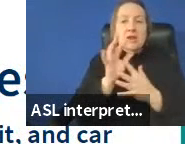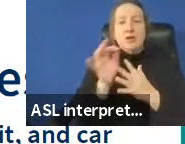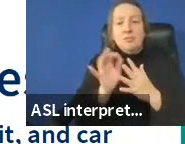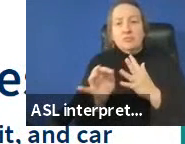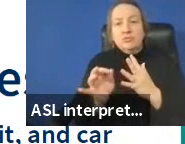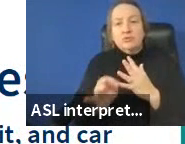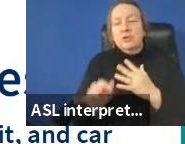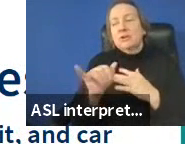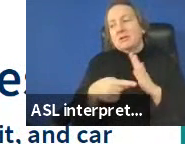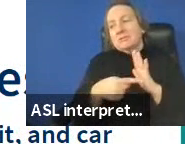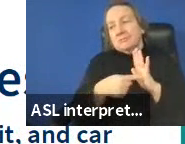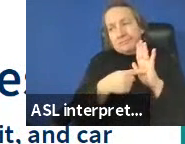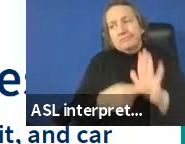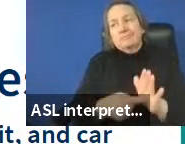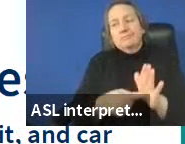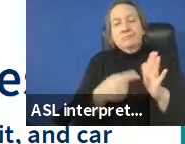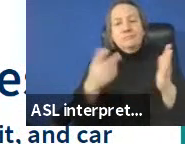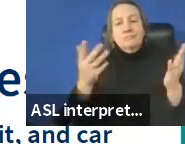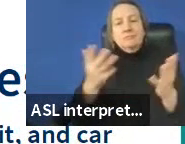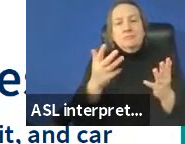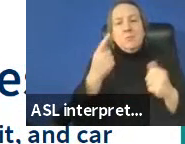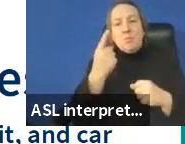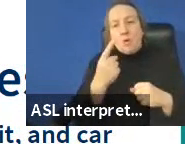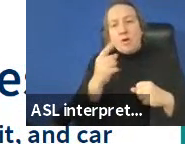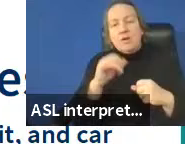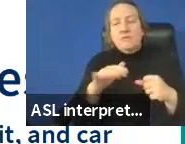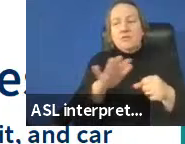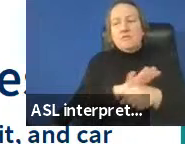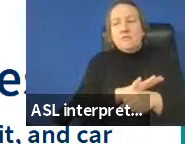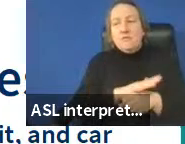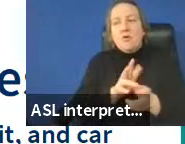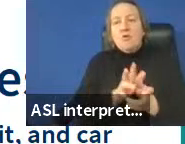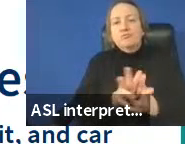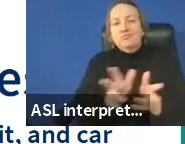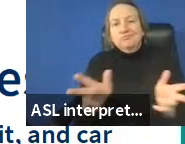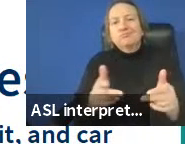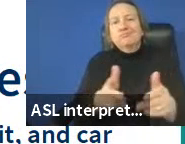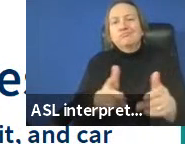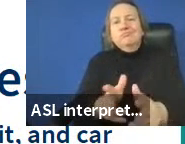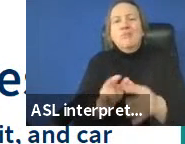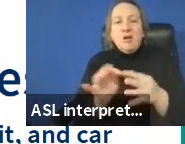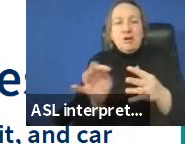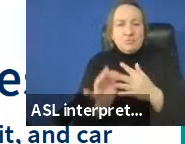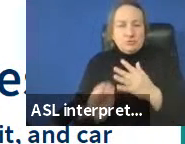is just representative of what is one of the full interchange options.